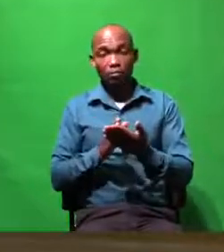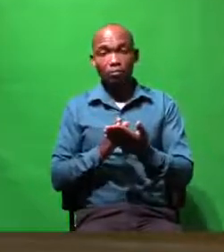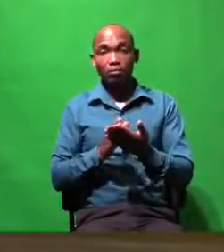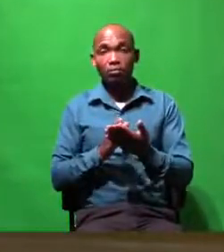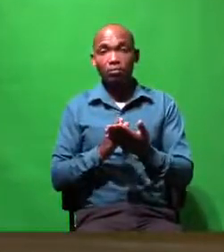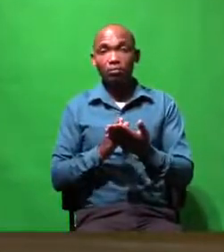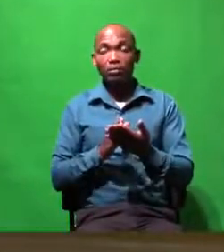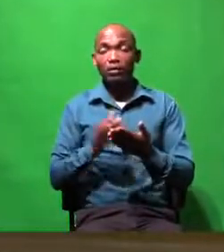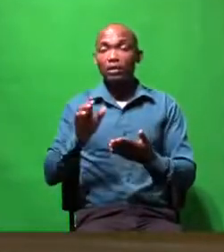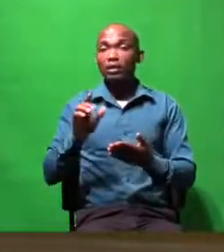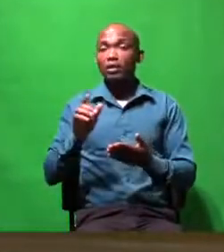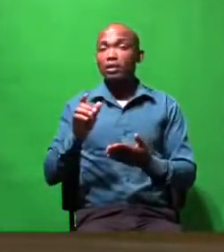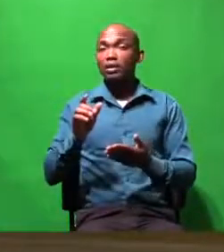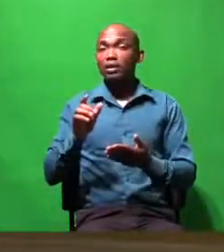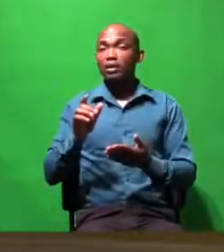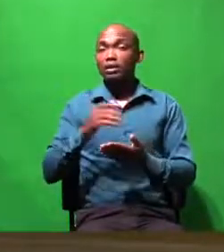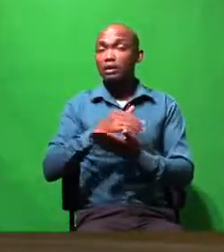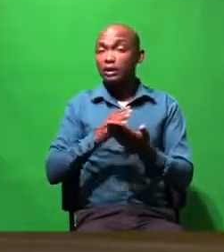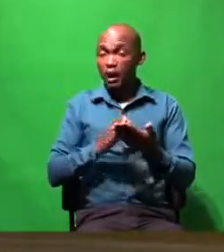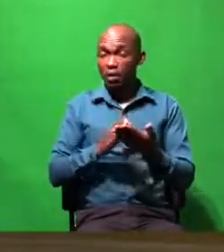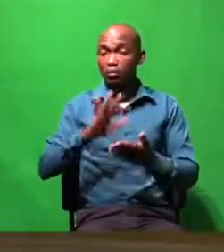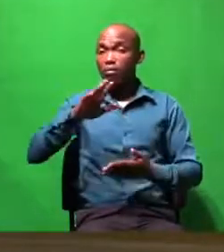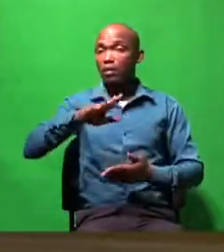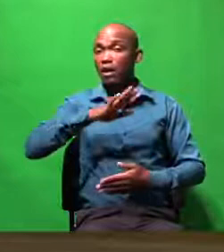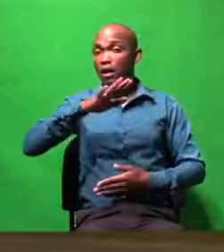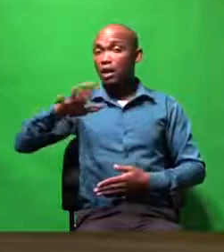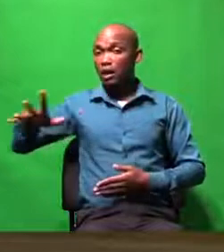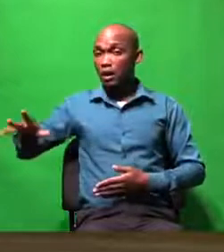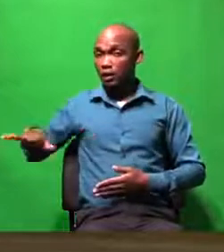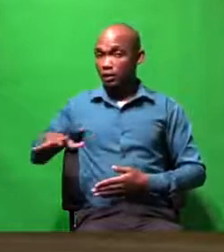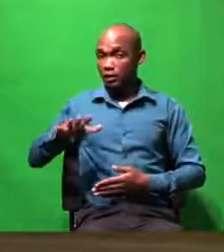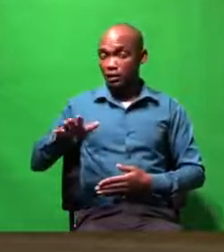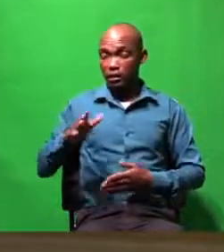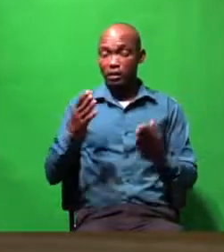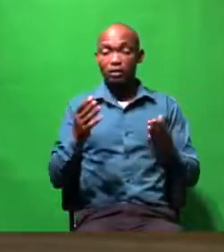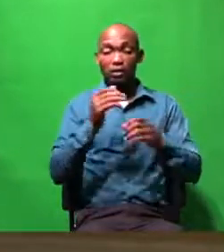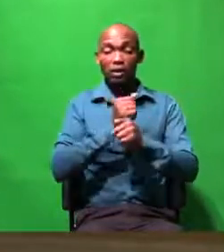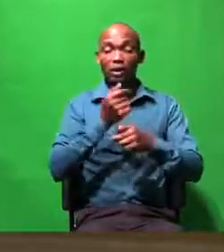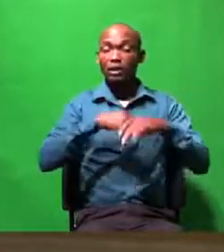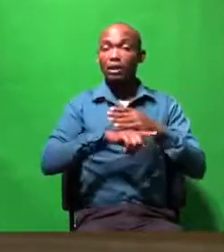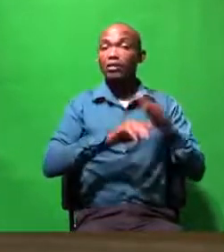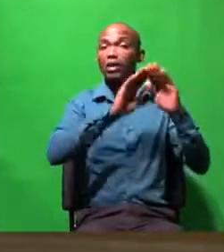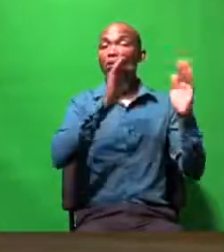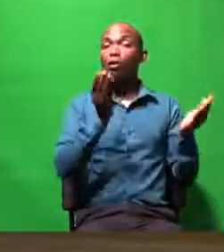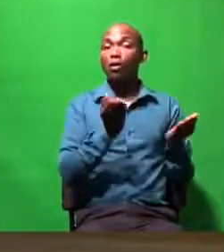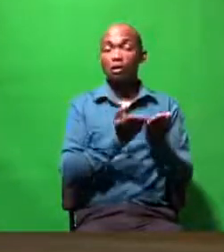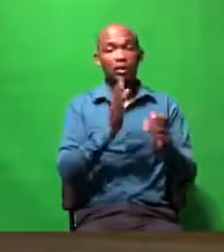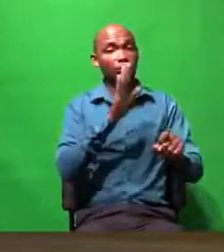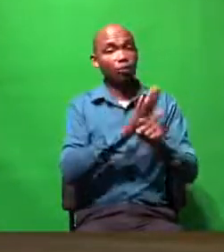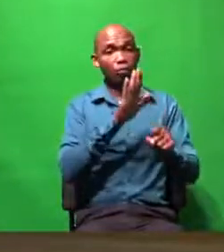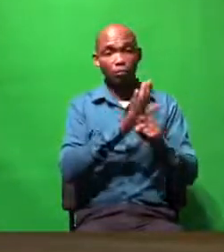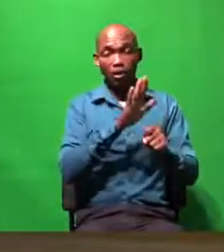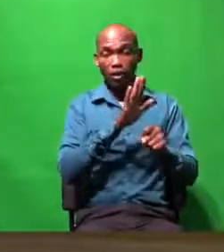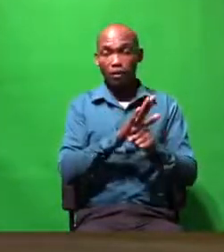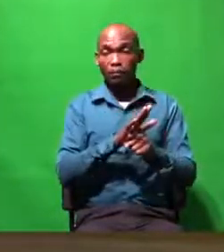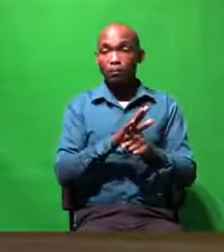Africa. But there is many lakes available in the world. This is a second term